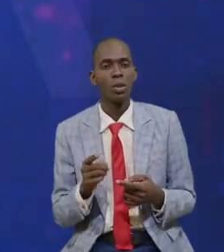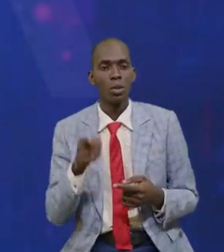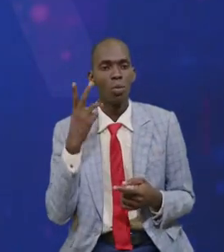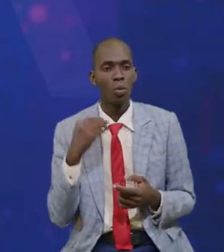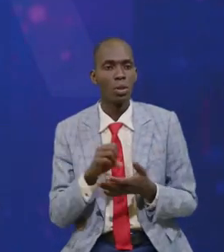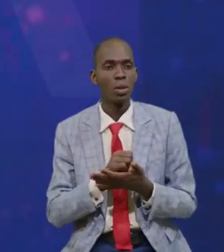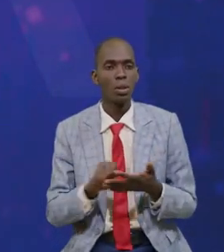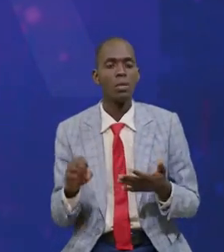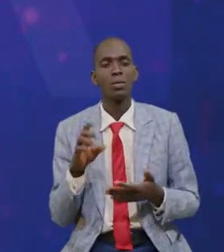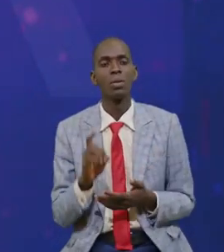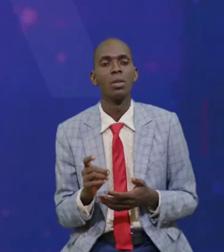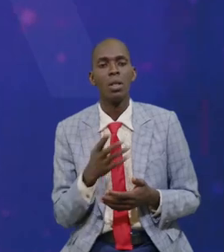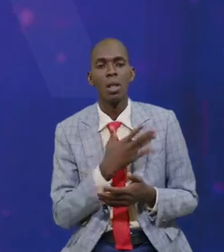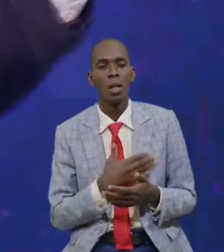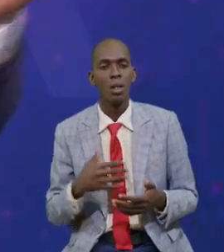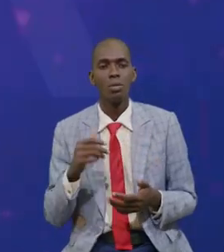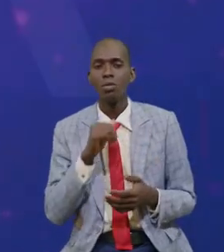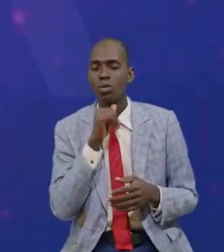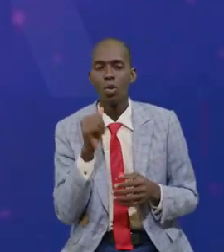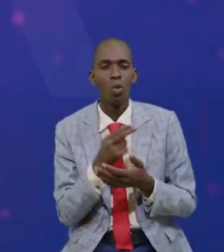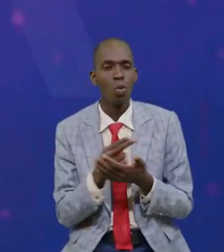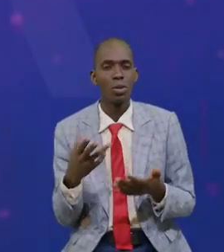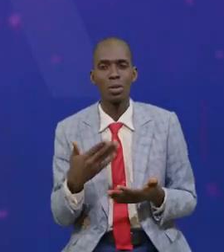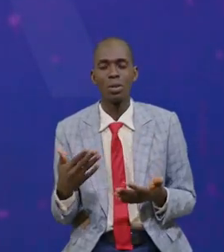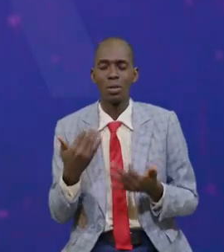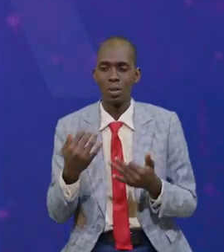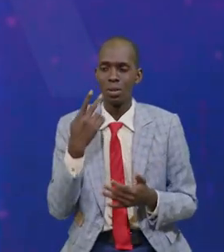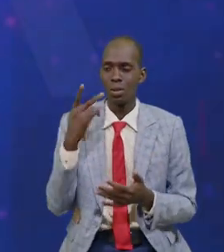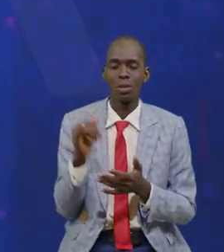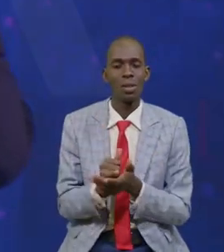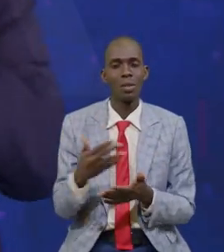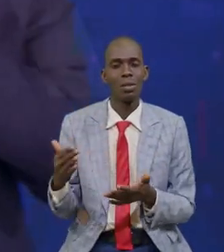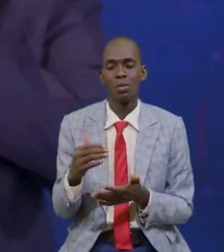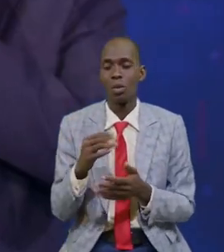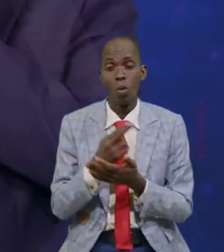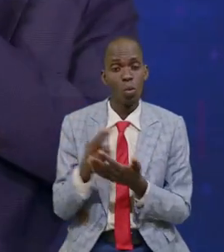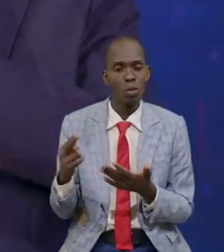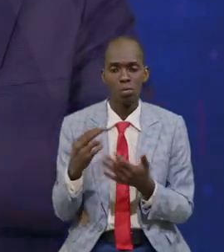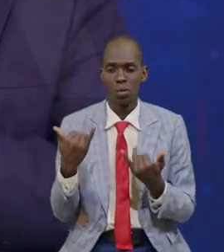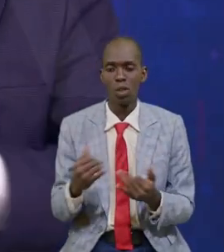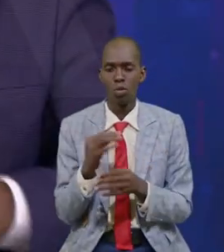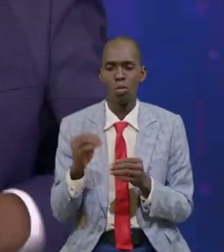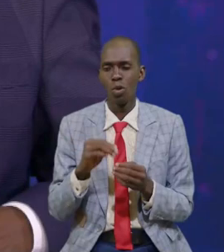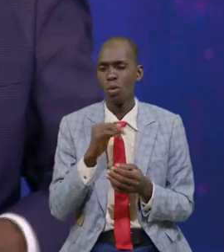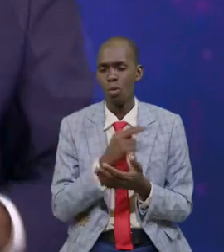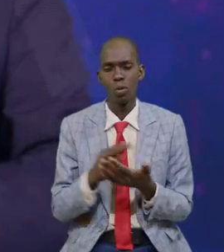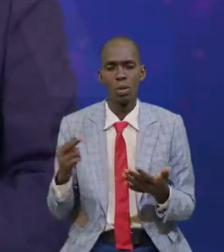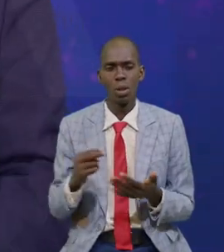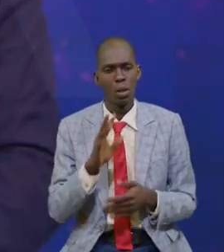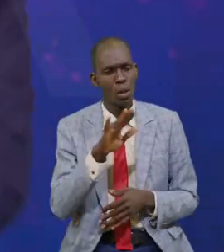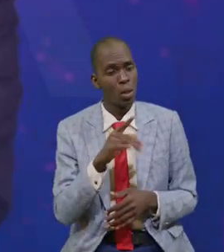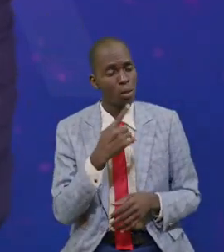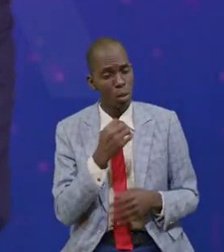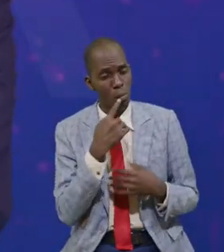and an unholy thing. He counts that as unholy. But you said the blood was holy before. Yes, I said